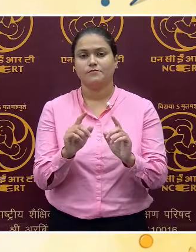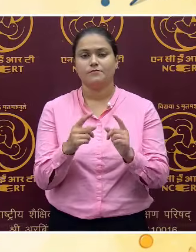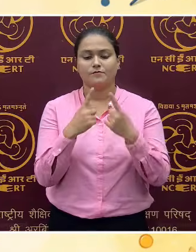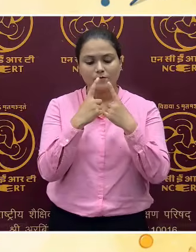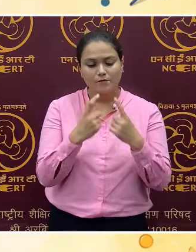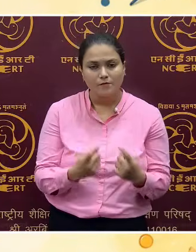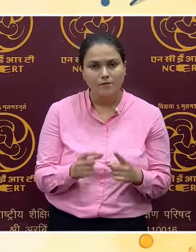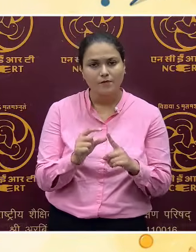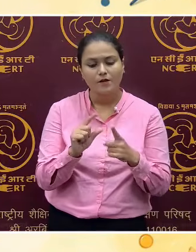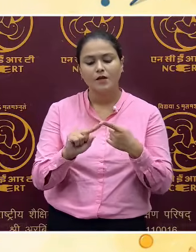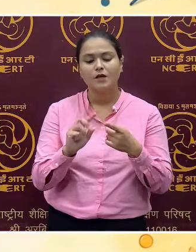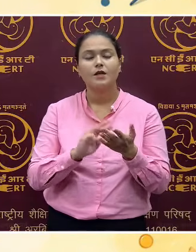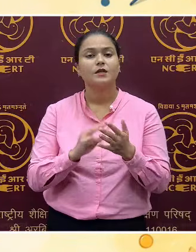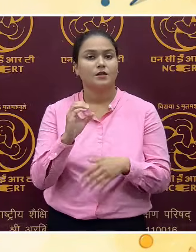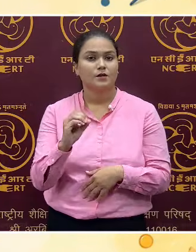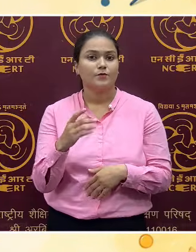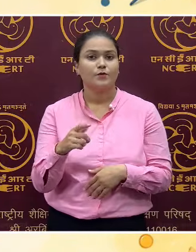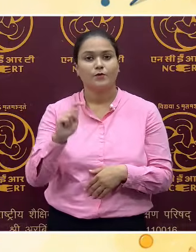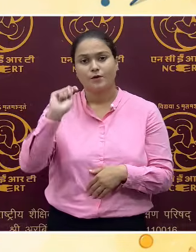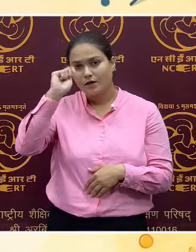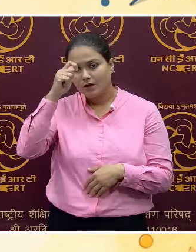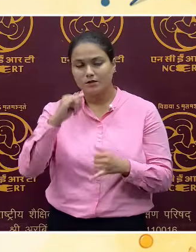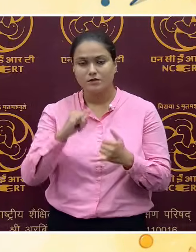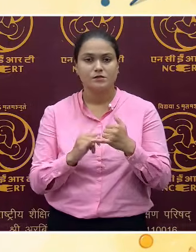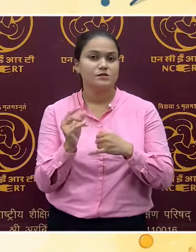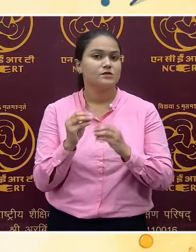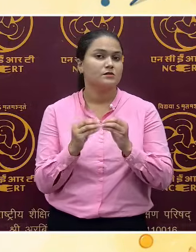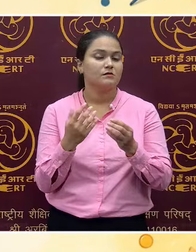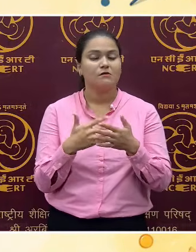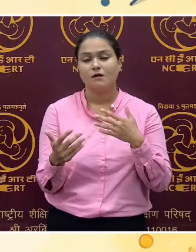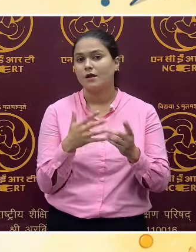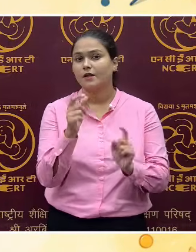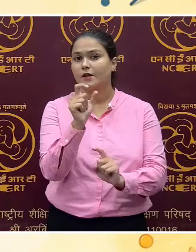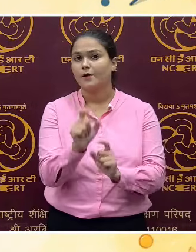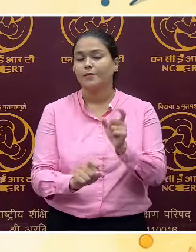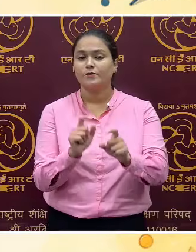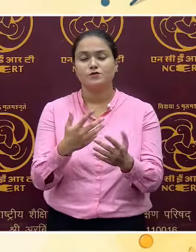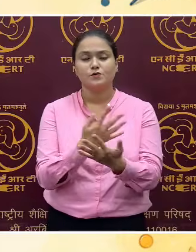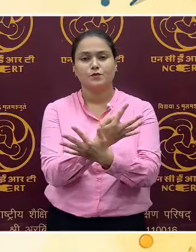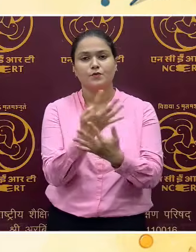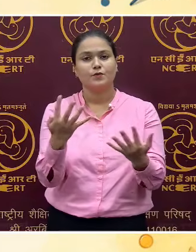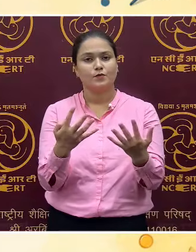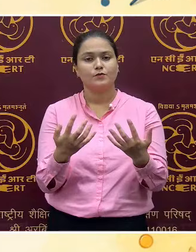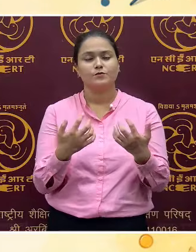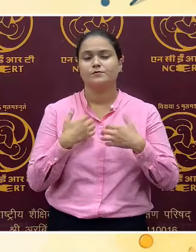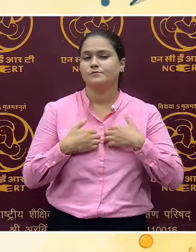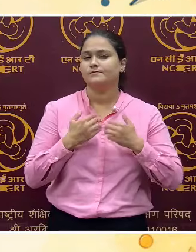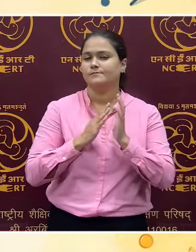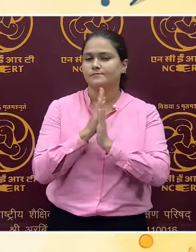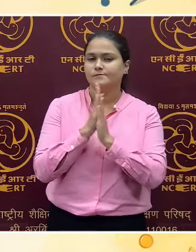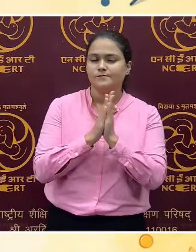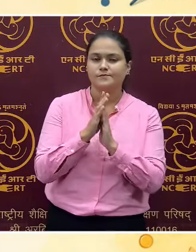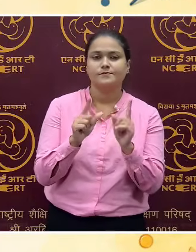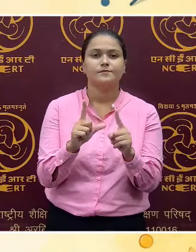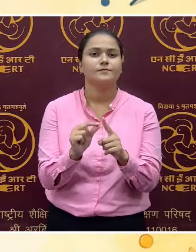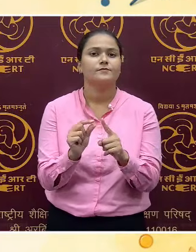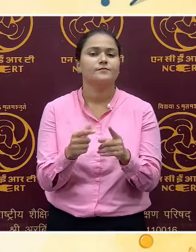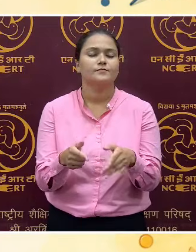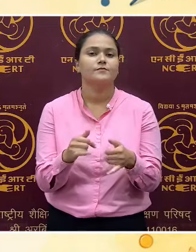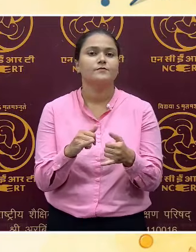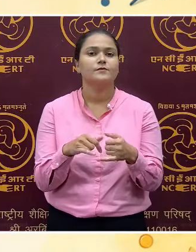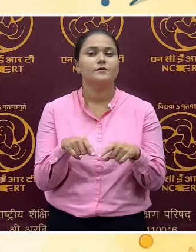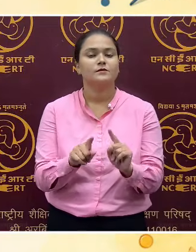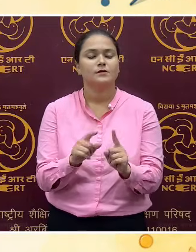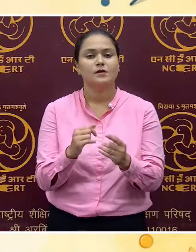sir, and English is a great subject. Anyone and everyone who is interested can do this simulation